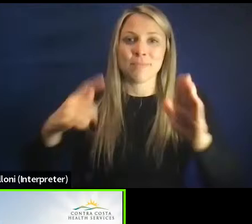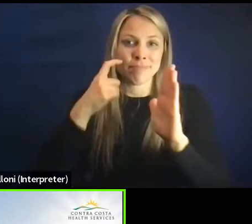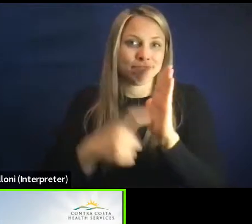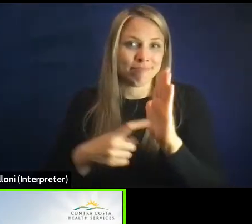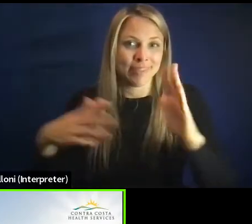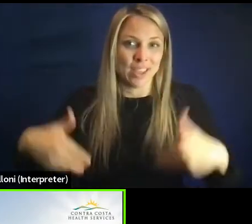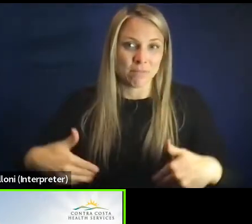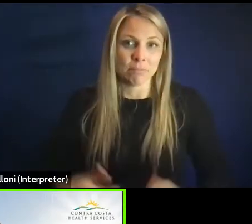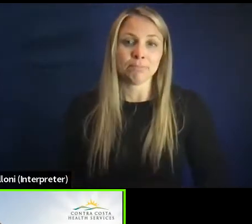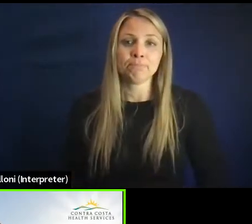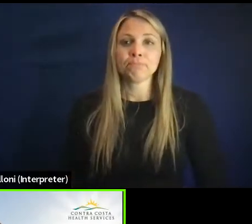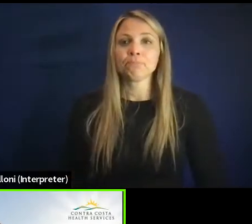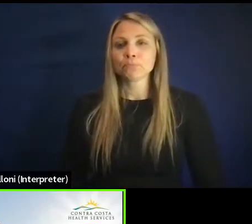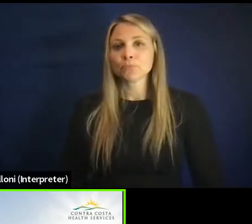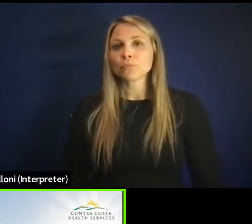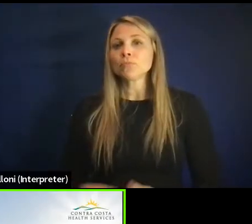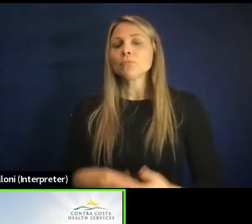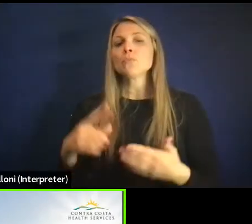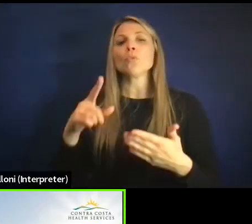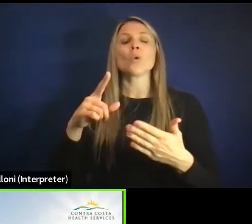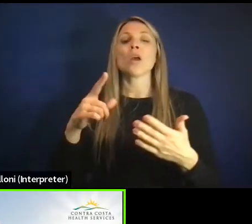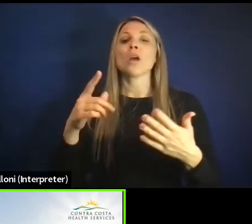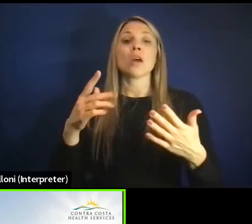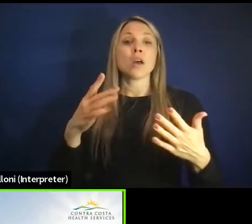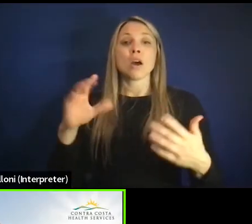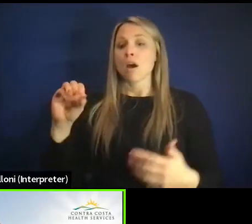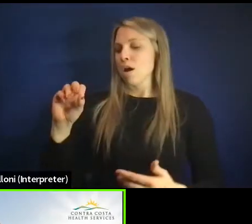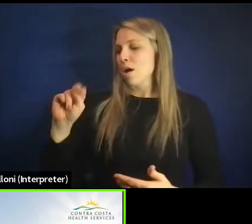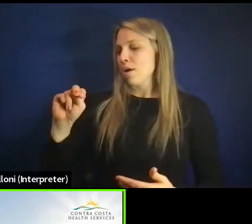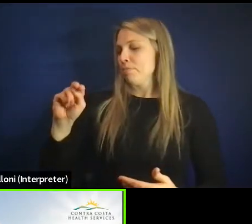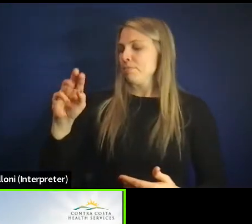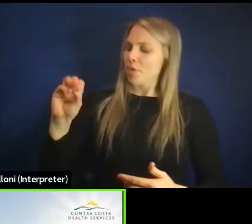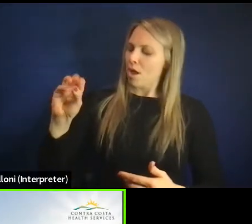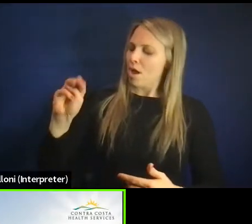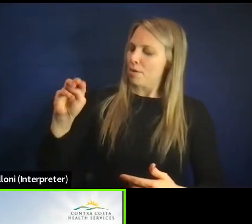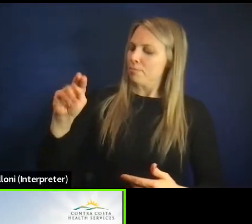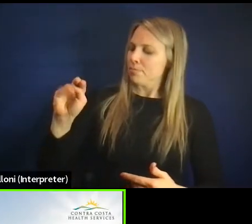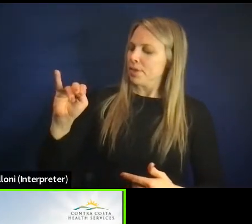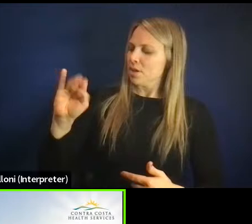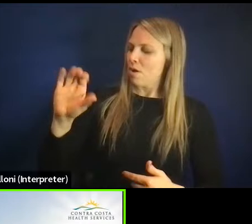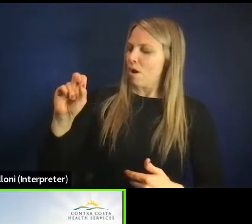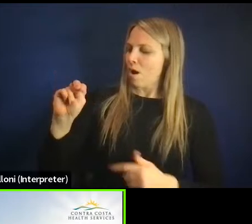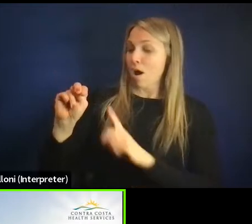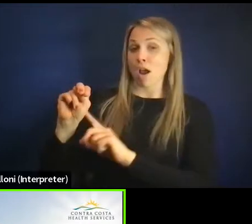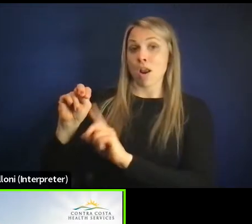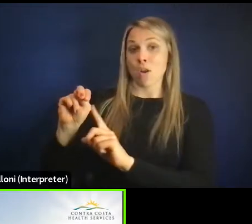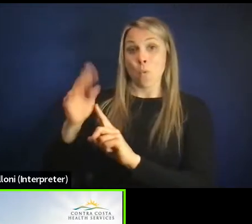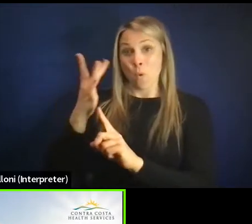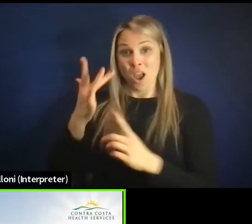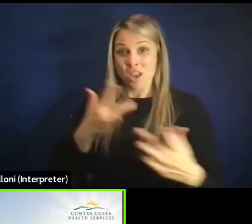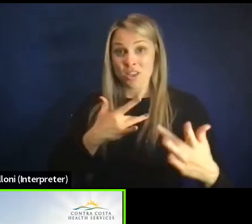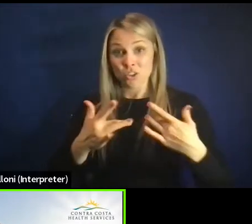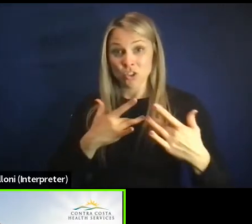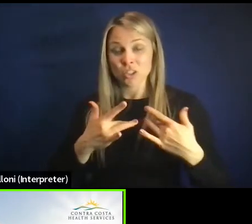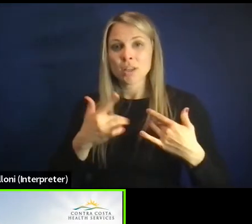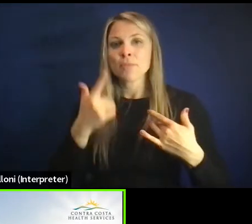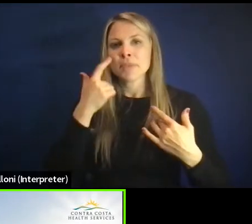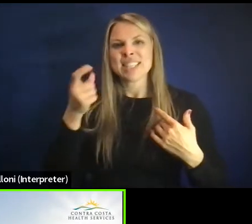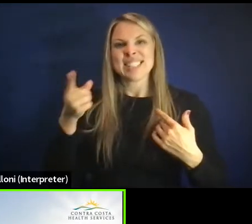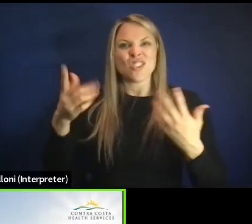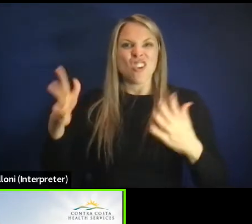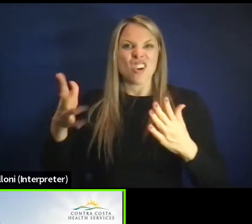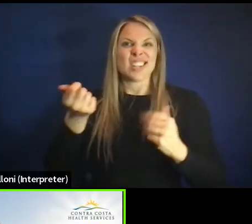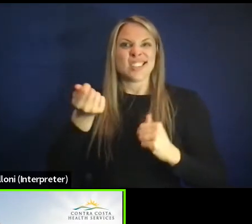yet. What's concerning about this variant is it's got several dozen